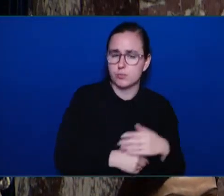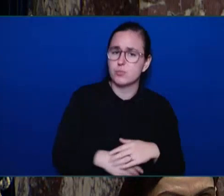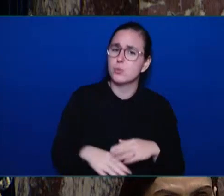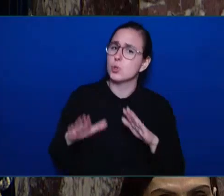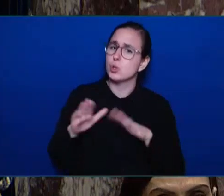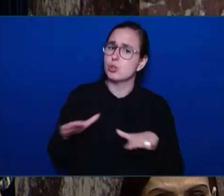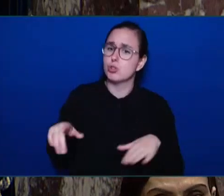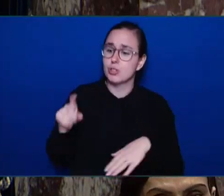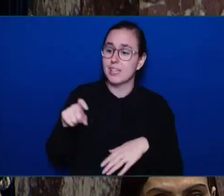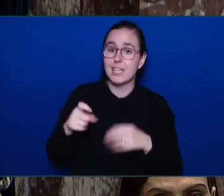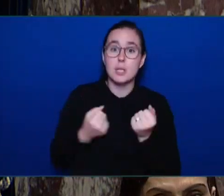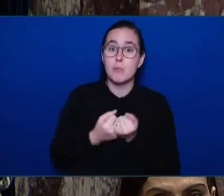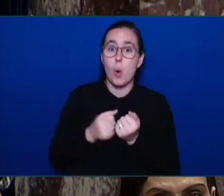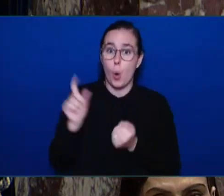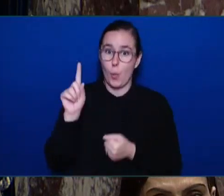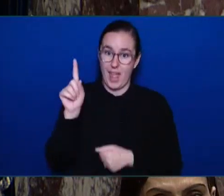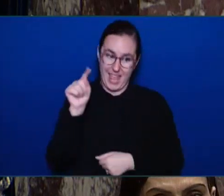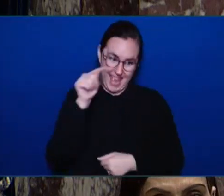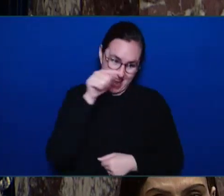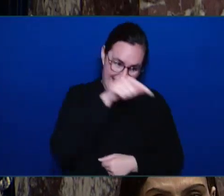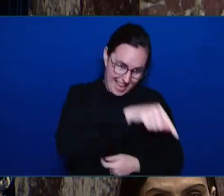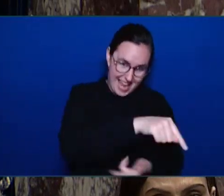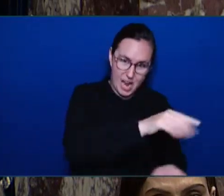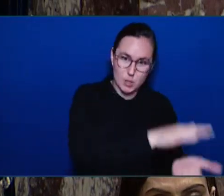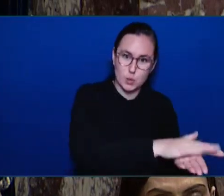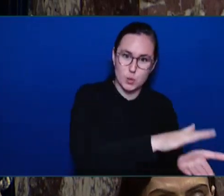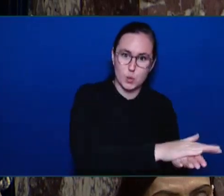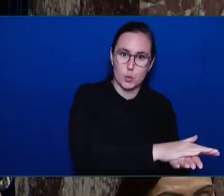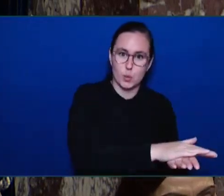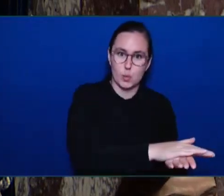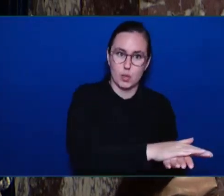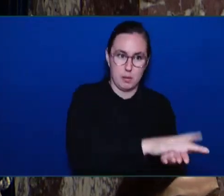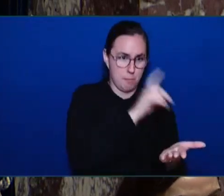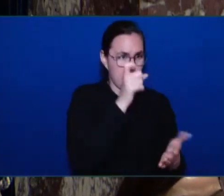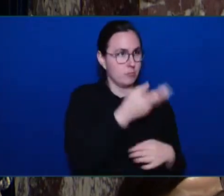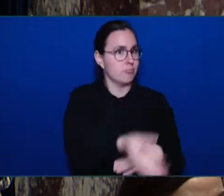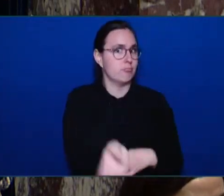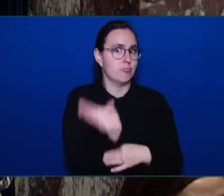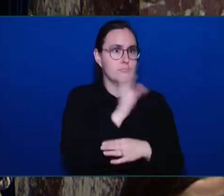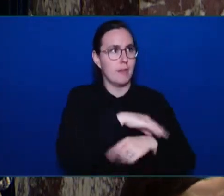many hours of their day through their youth growing up, and